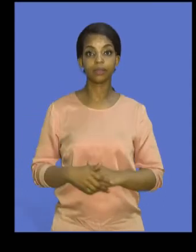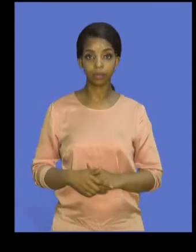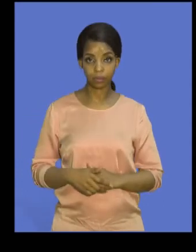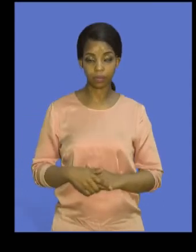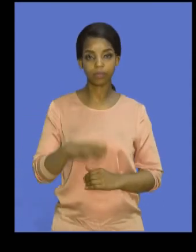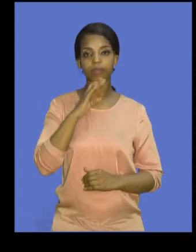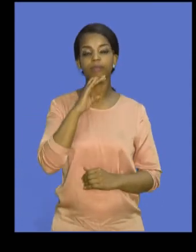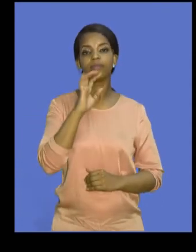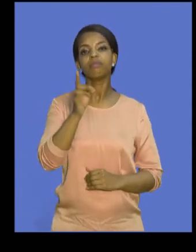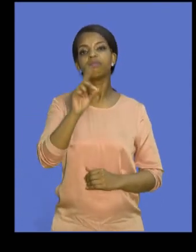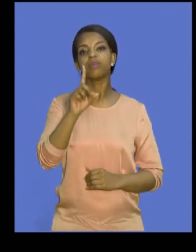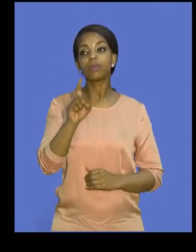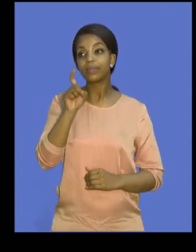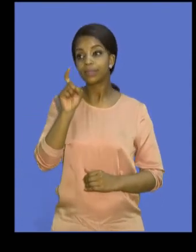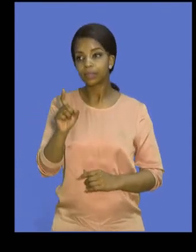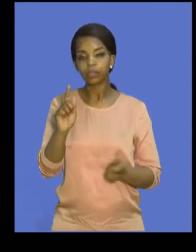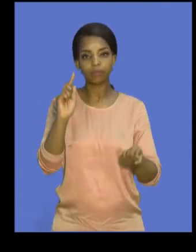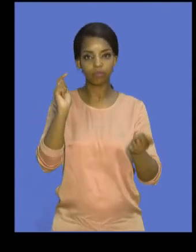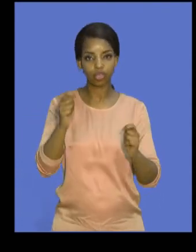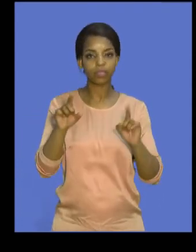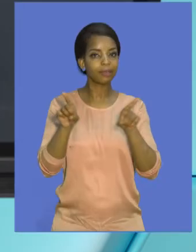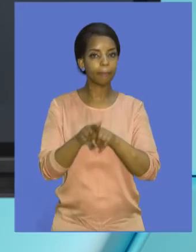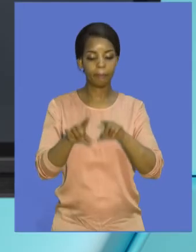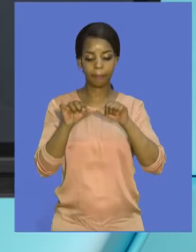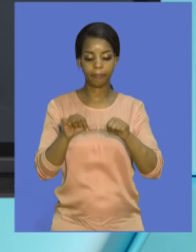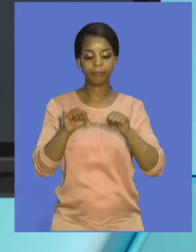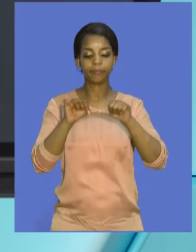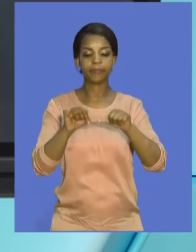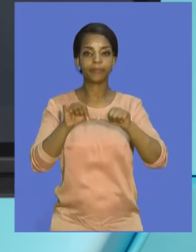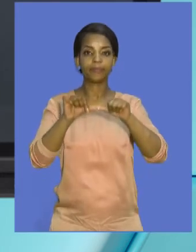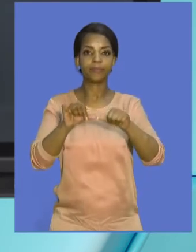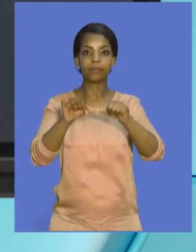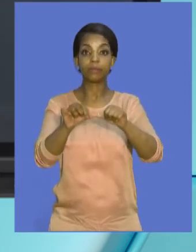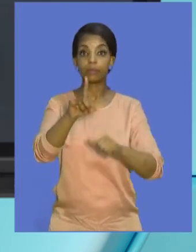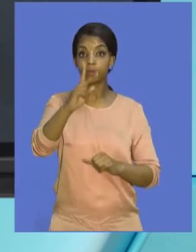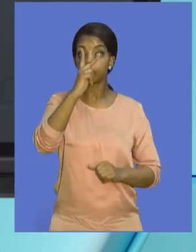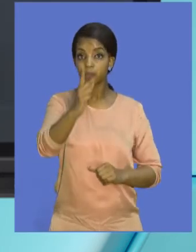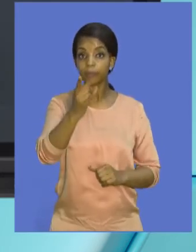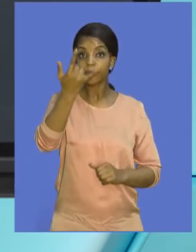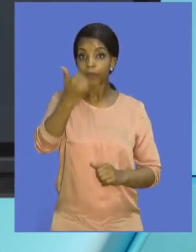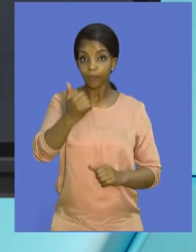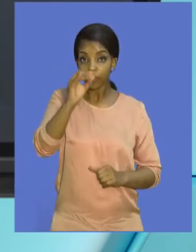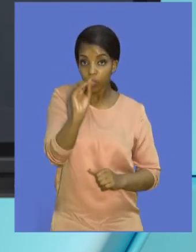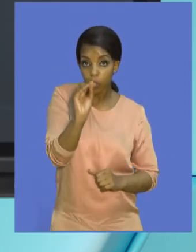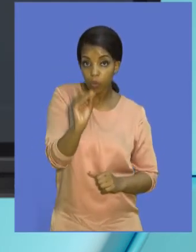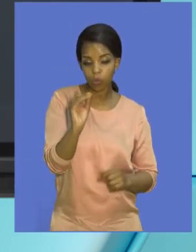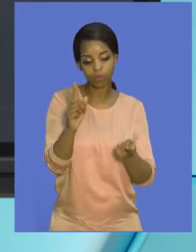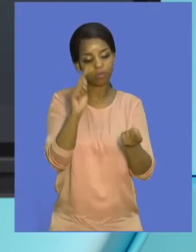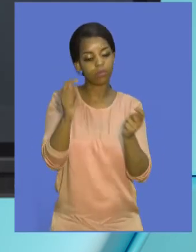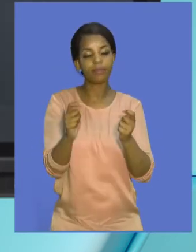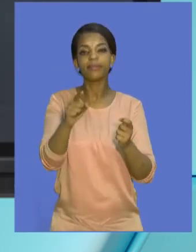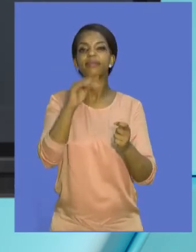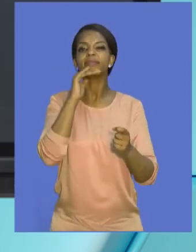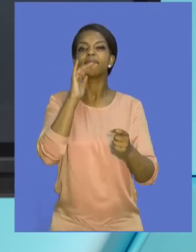a constant change. Now you can see that immediately it's a constant change, it's a simple growth.